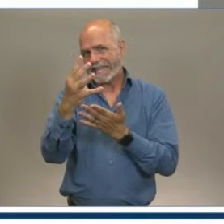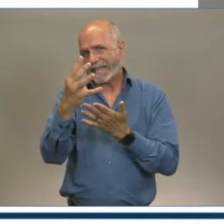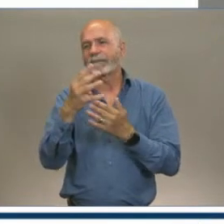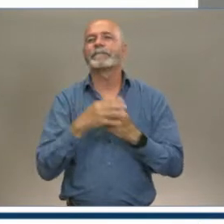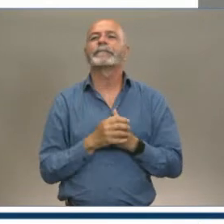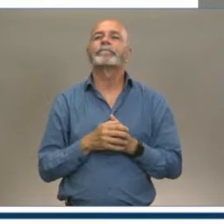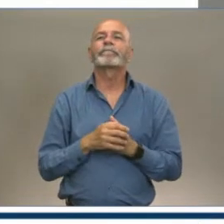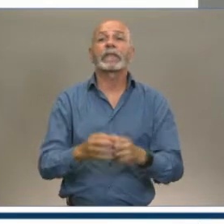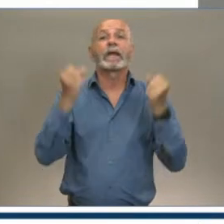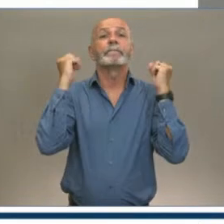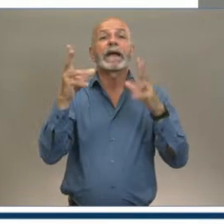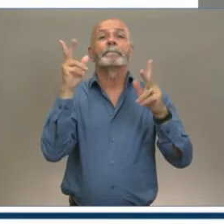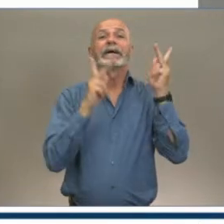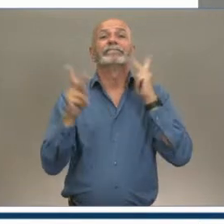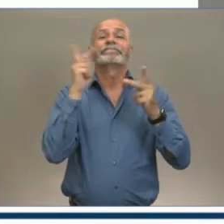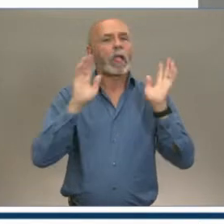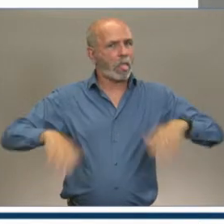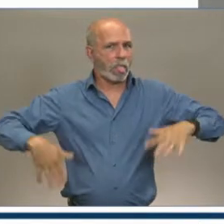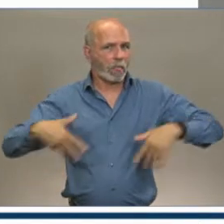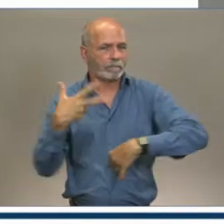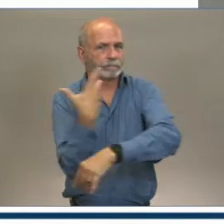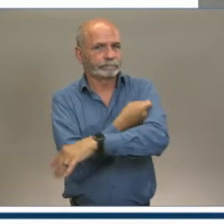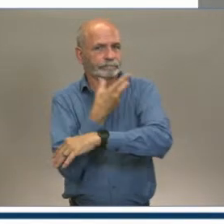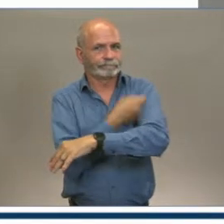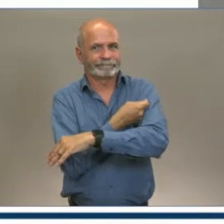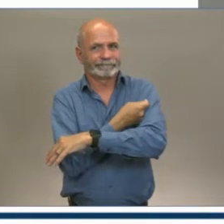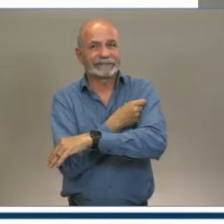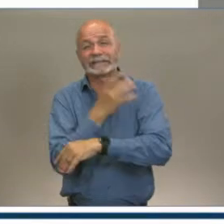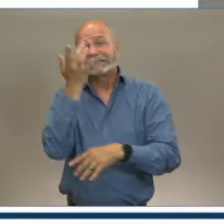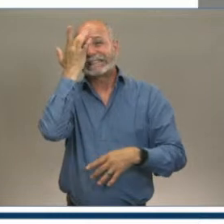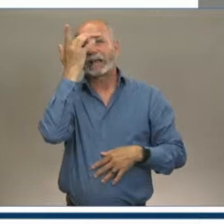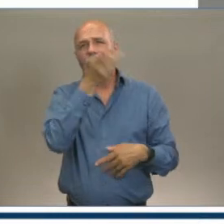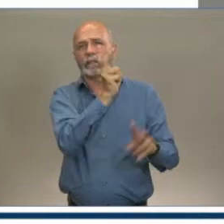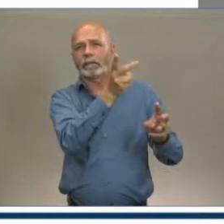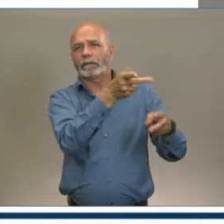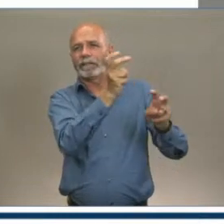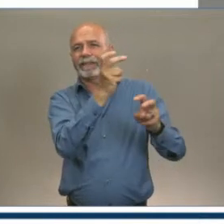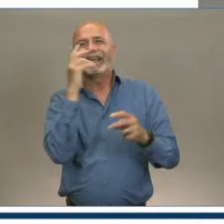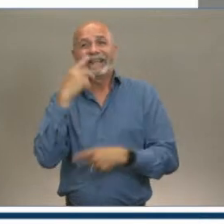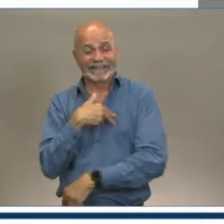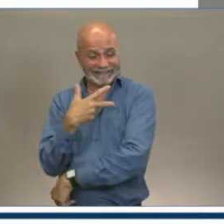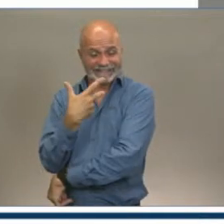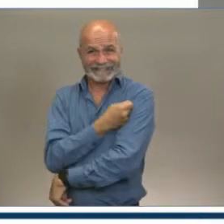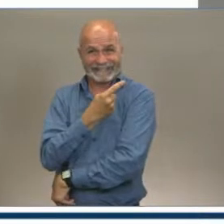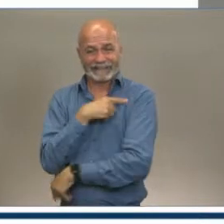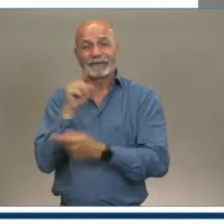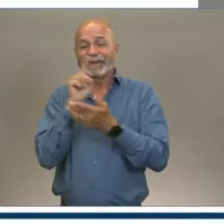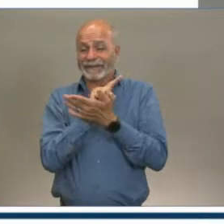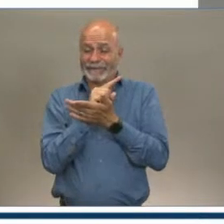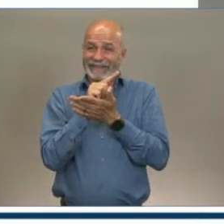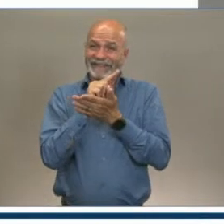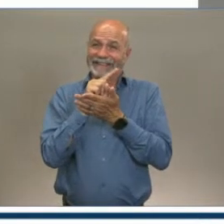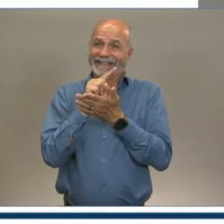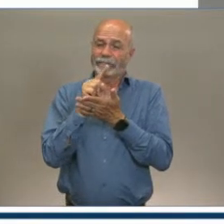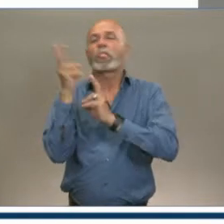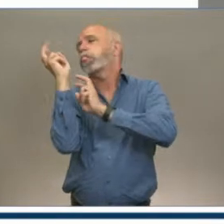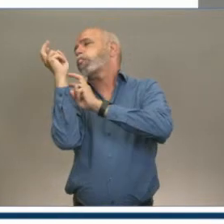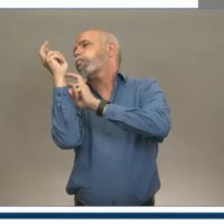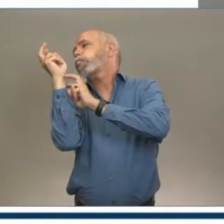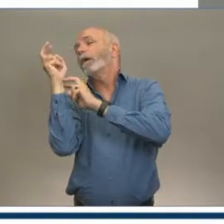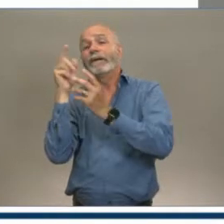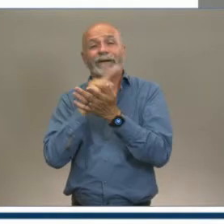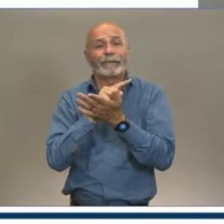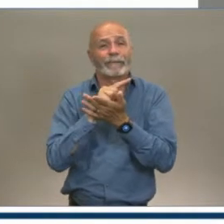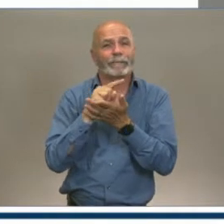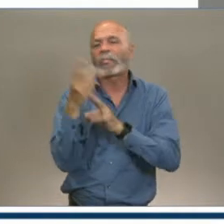yet vaccinated or who are getting the virus within the first 2 weeks after their initial dose, before the vaccine has